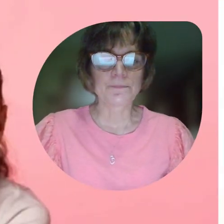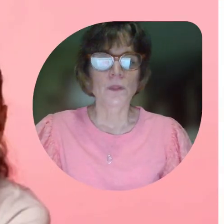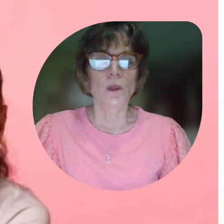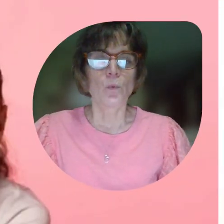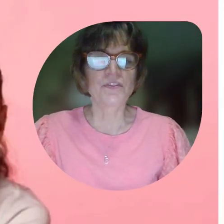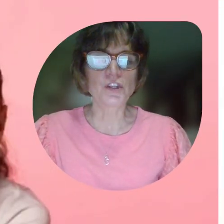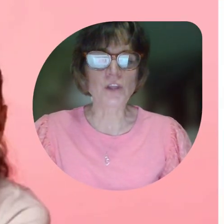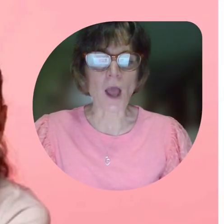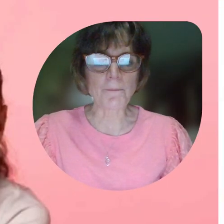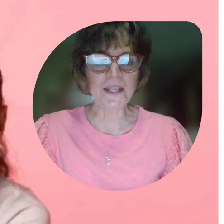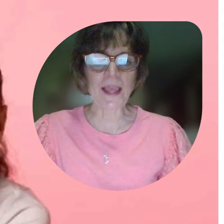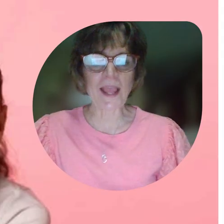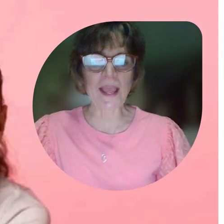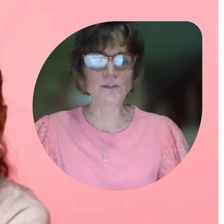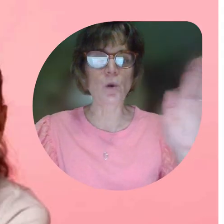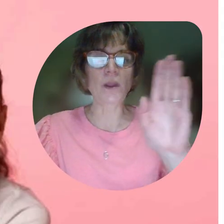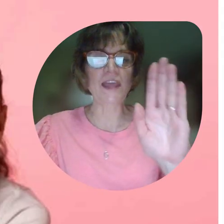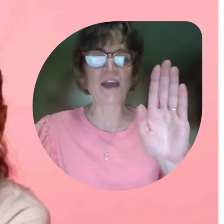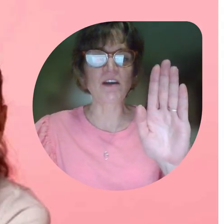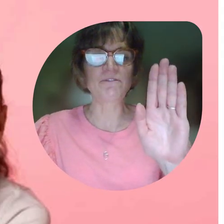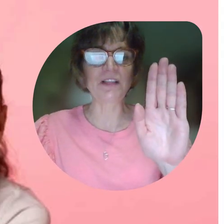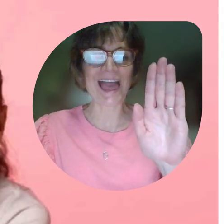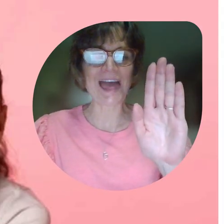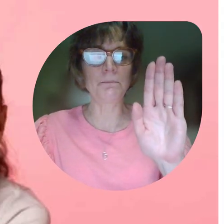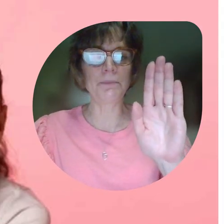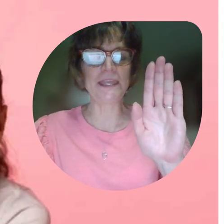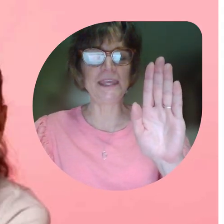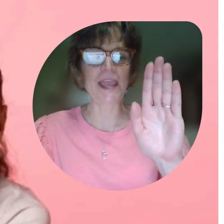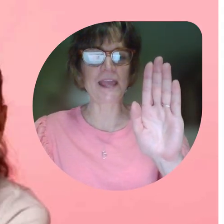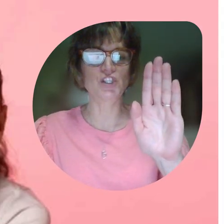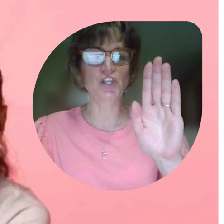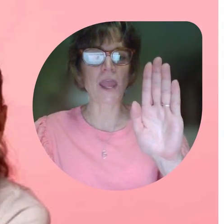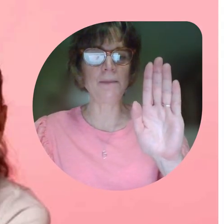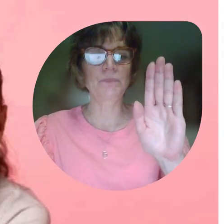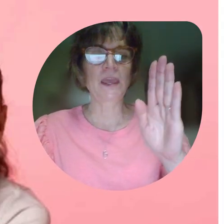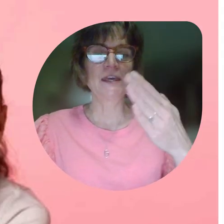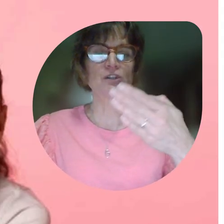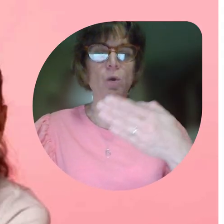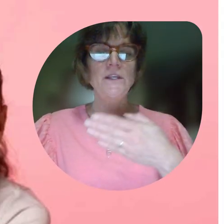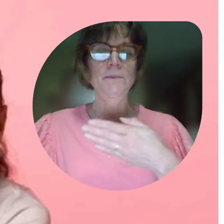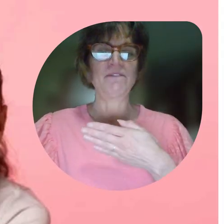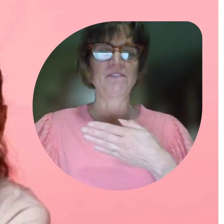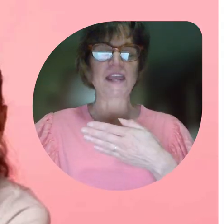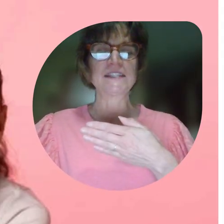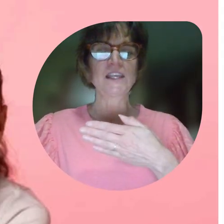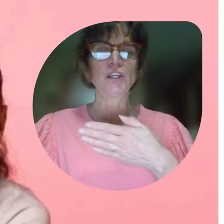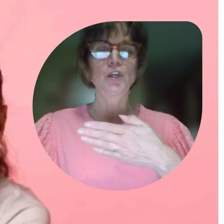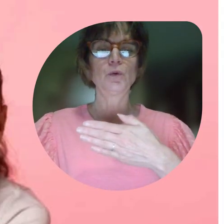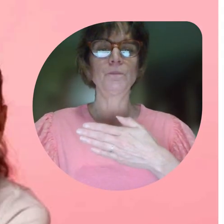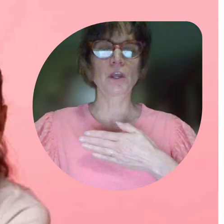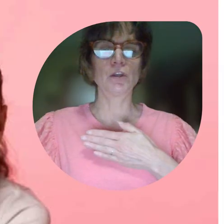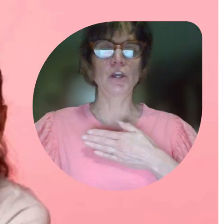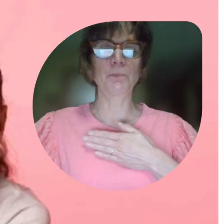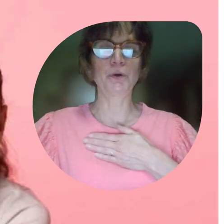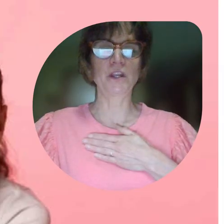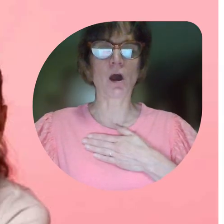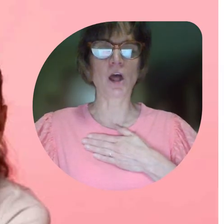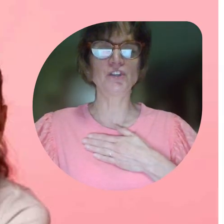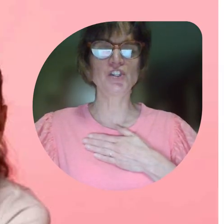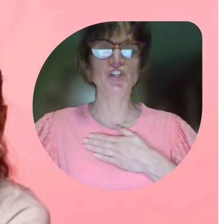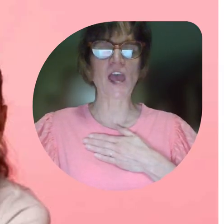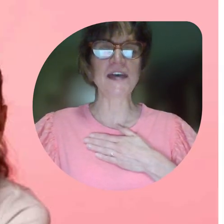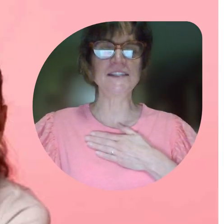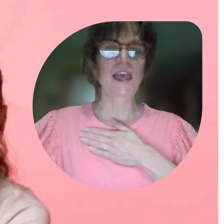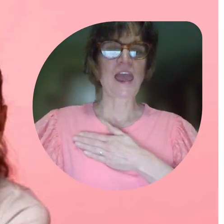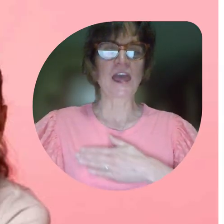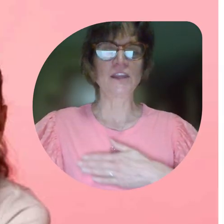Please. With your dominant hand, you're going to have a flat B hand shape. It's going to be facing you. You're going to put it on